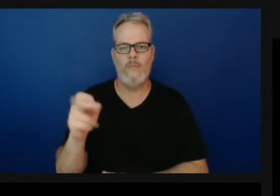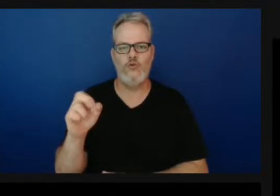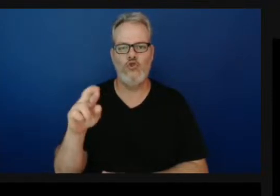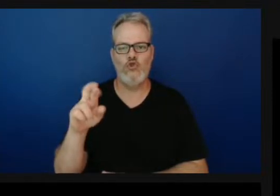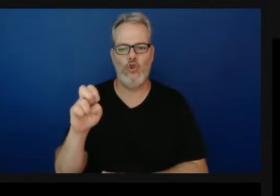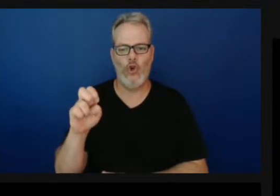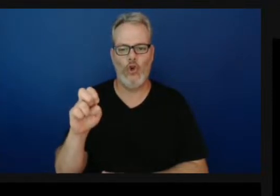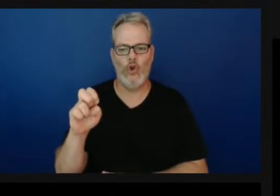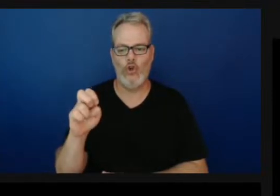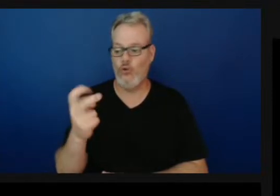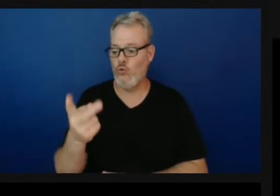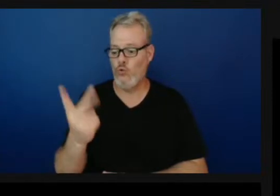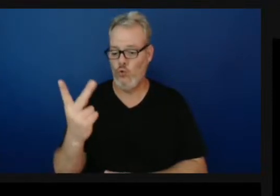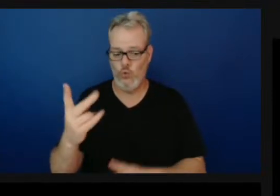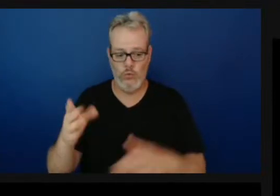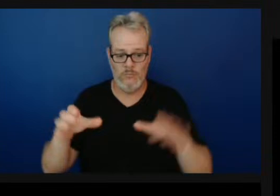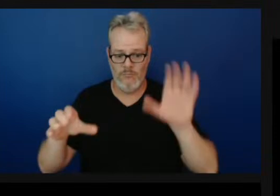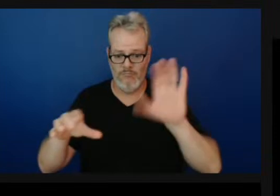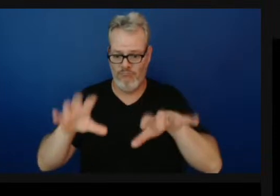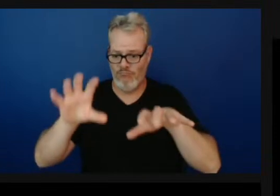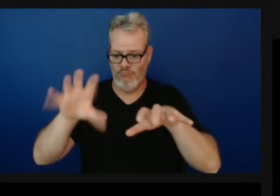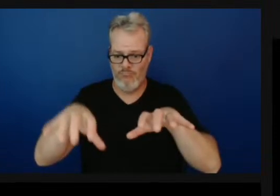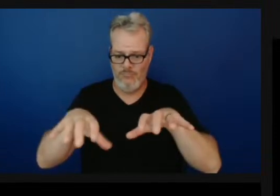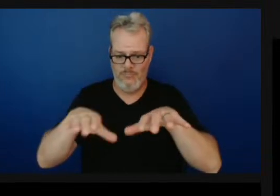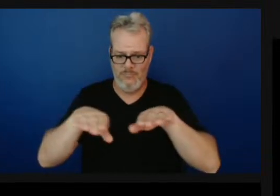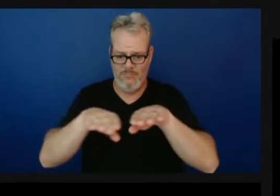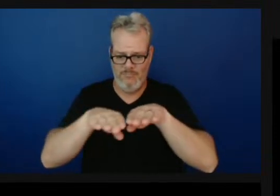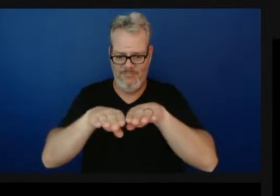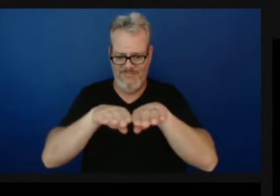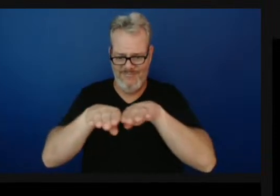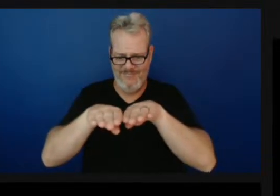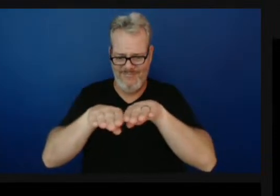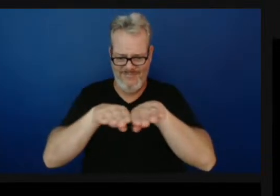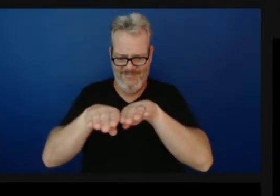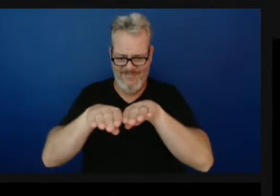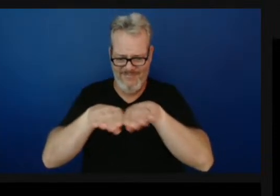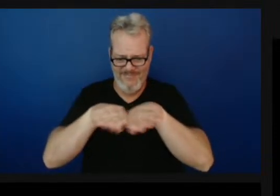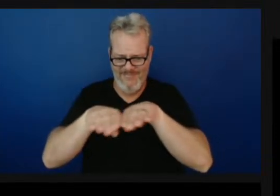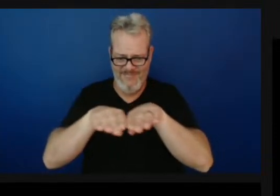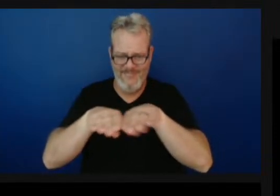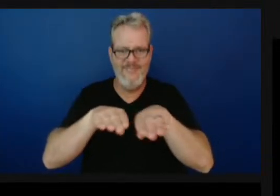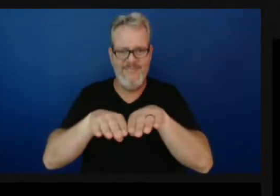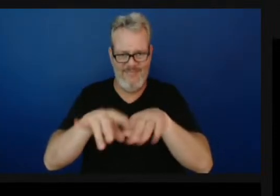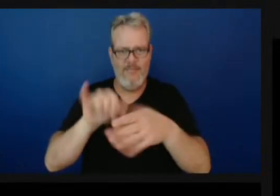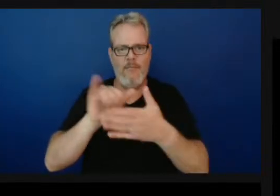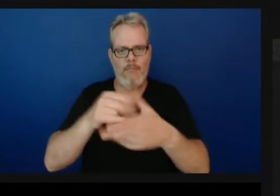blocks of rock is a little fault. So these are technically expressions of fault movement at the surface here.